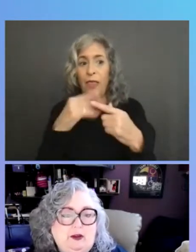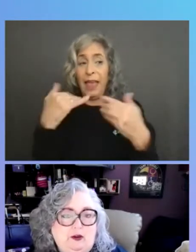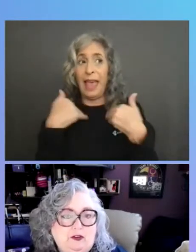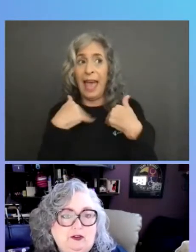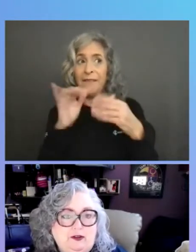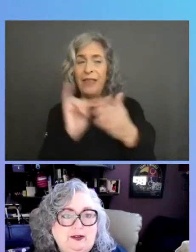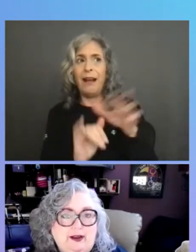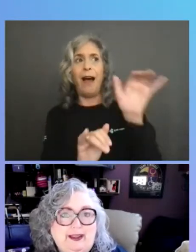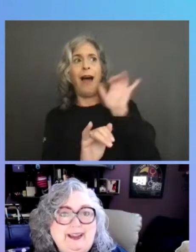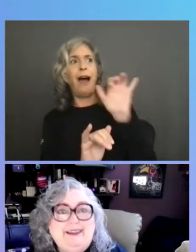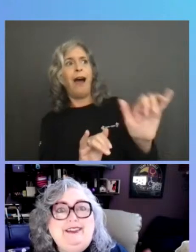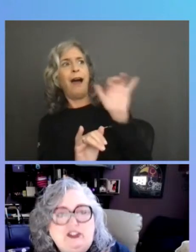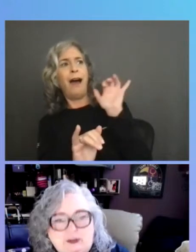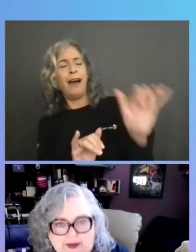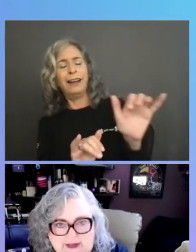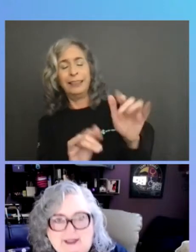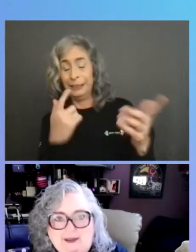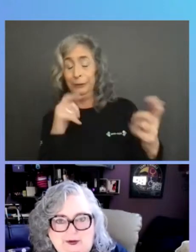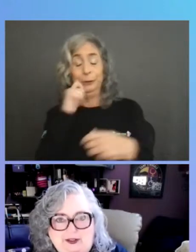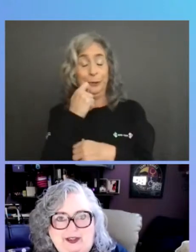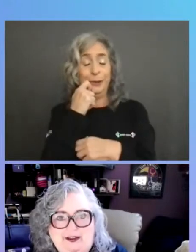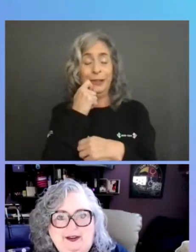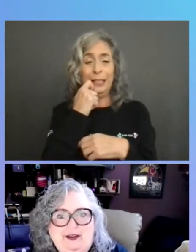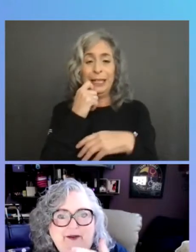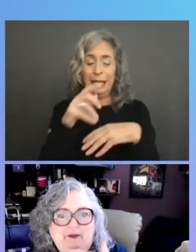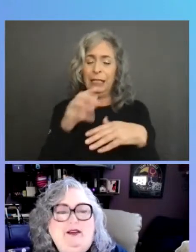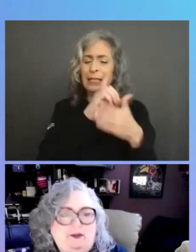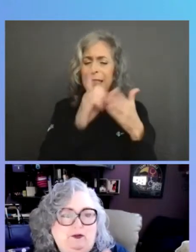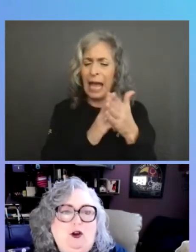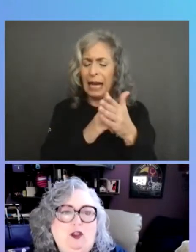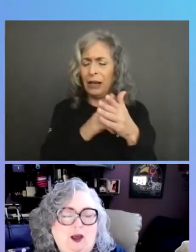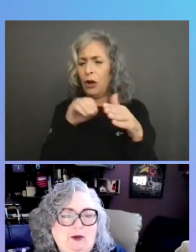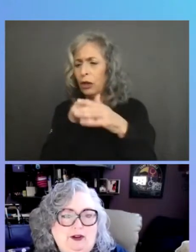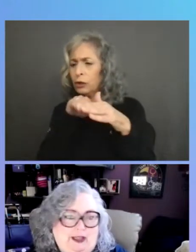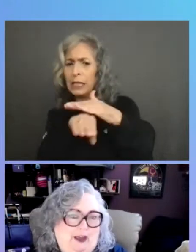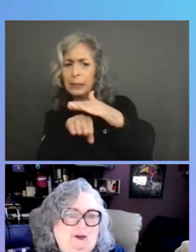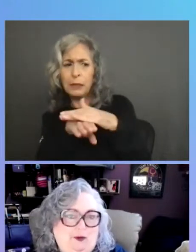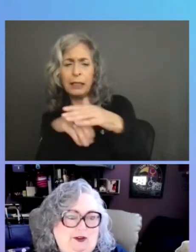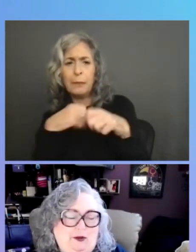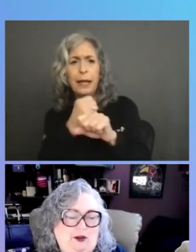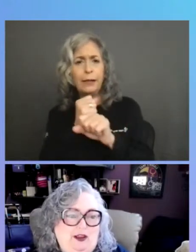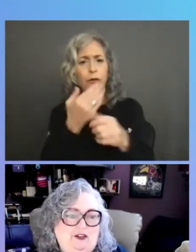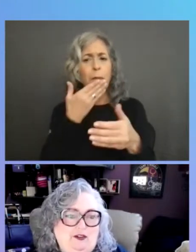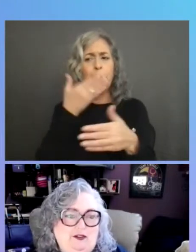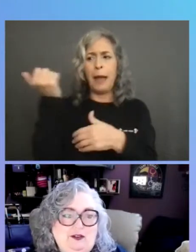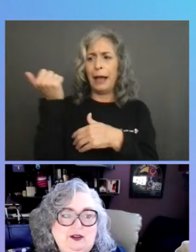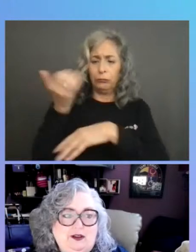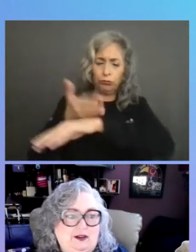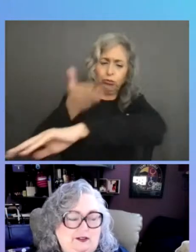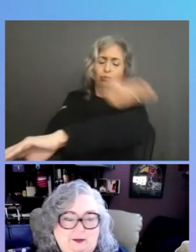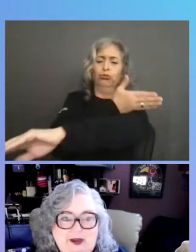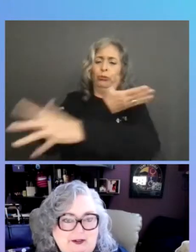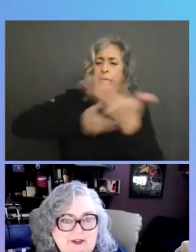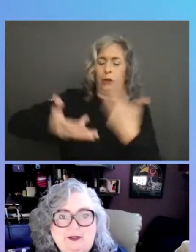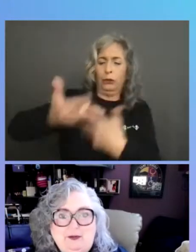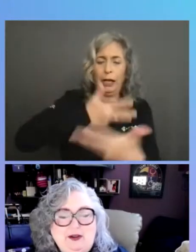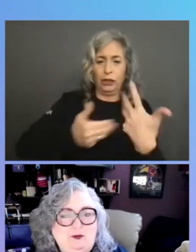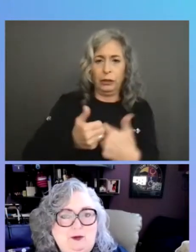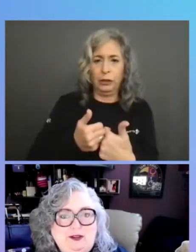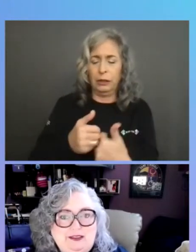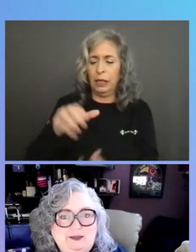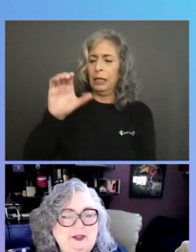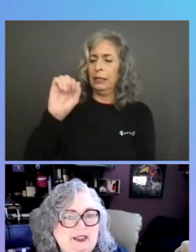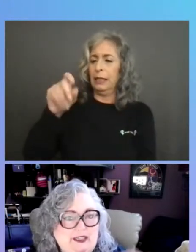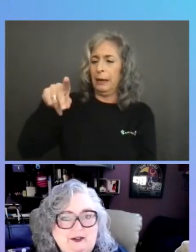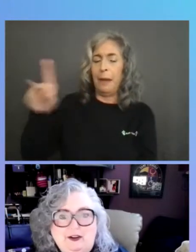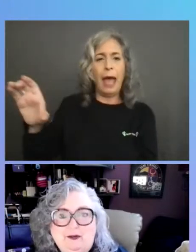to think about universal design in addition to accessibility makes for a lot better engagement and communications. CPAC touches a bit on